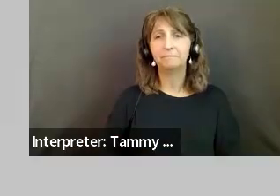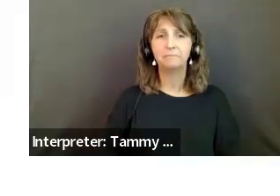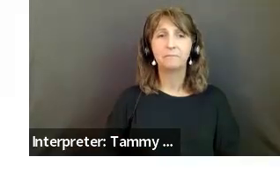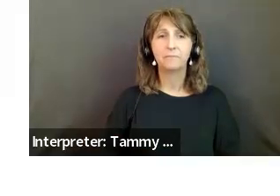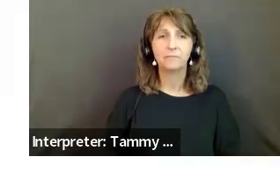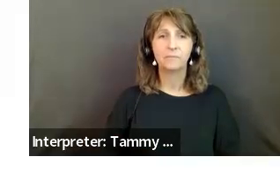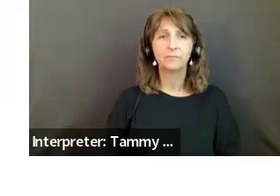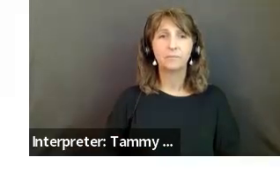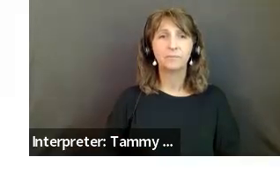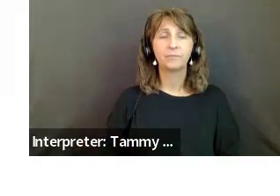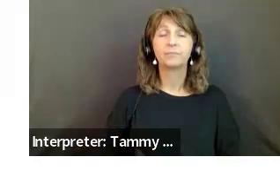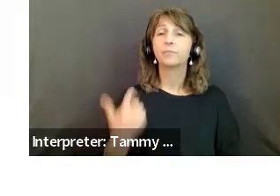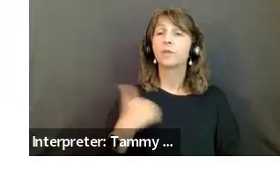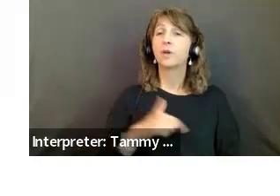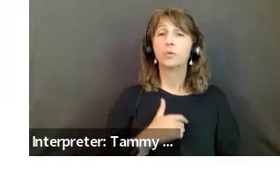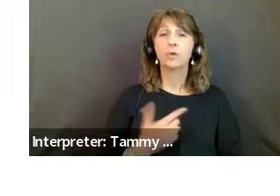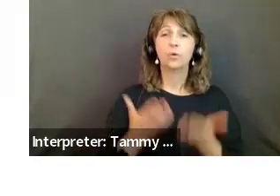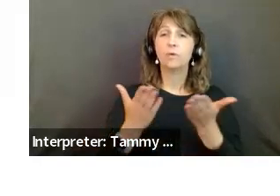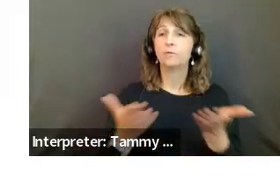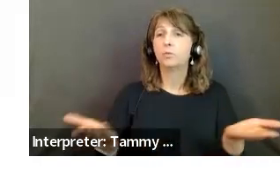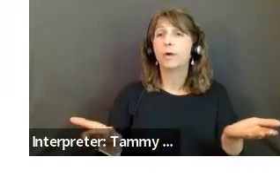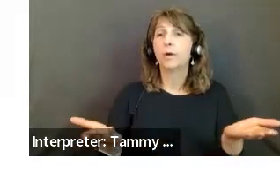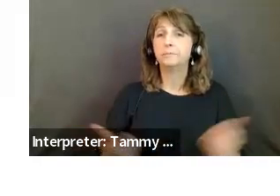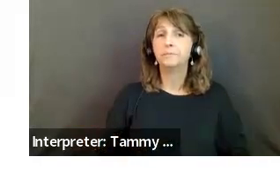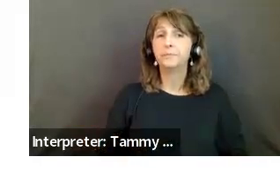So what kind of services do we offer?